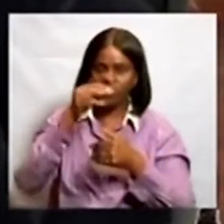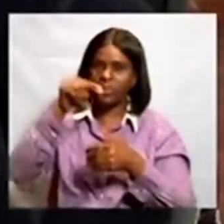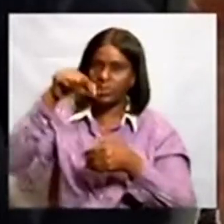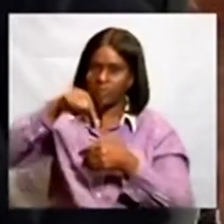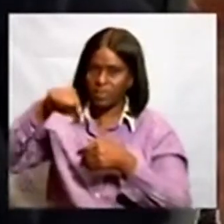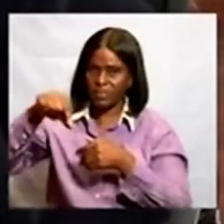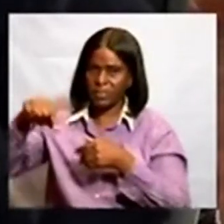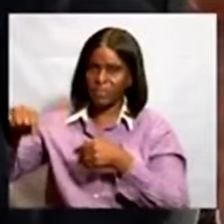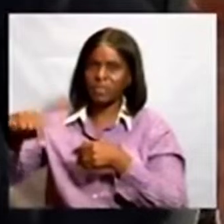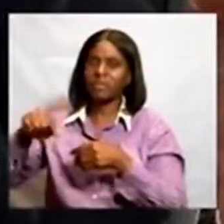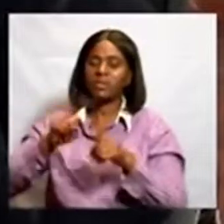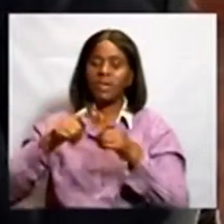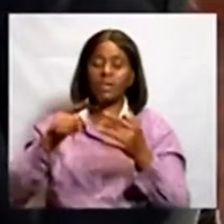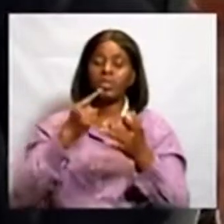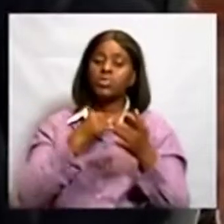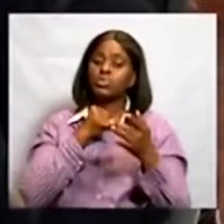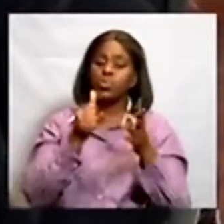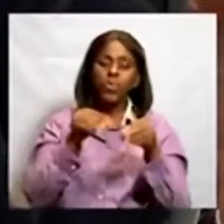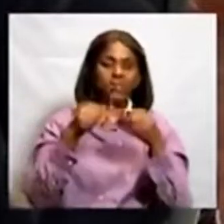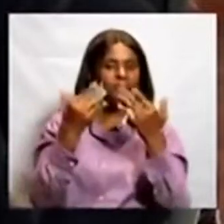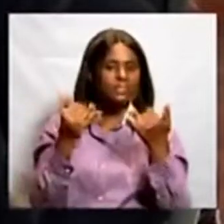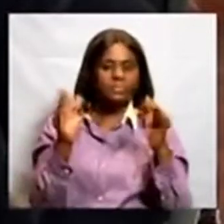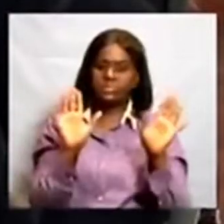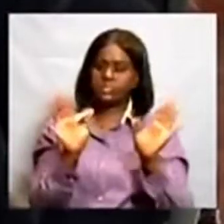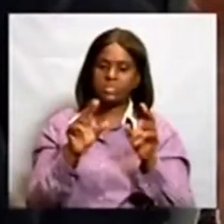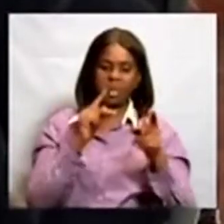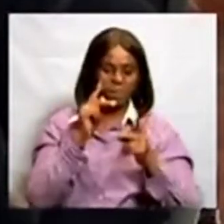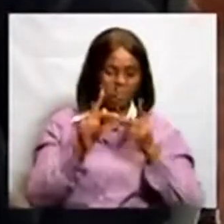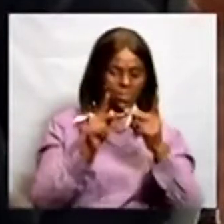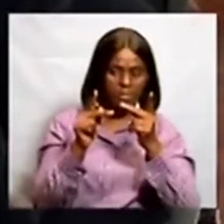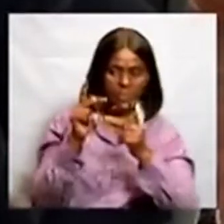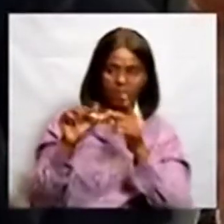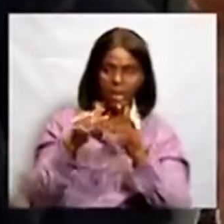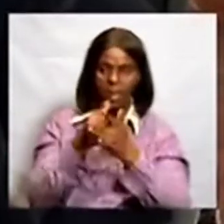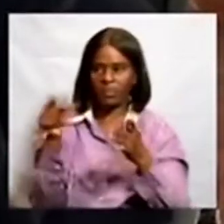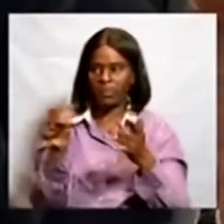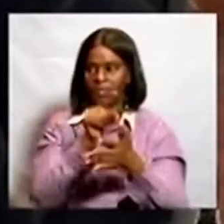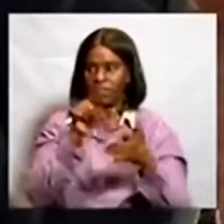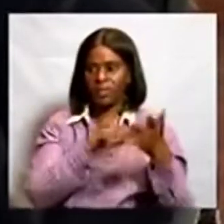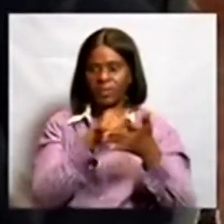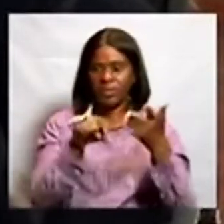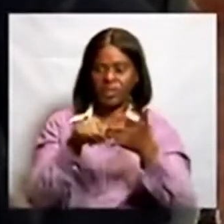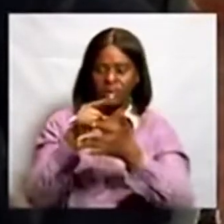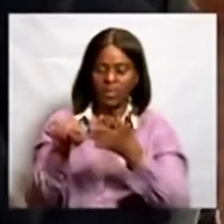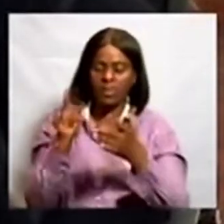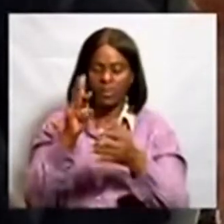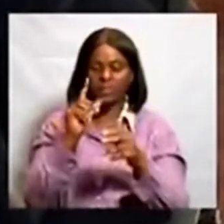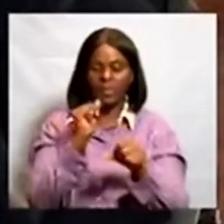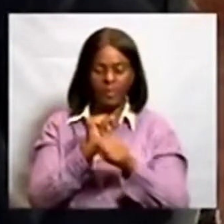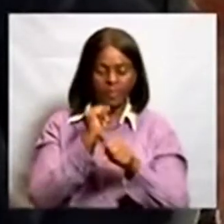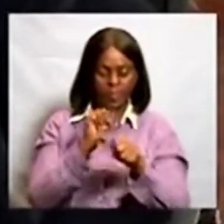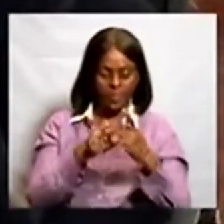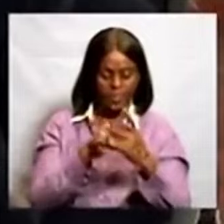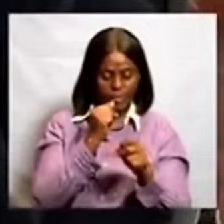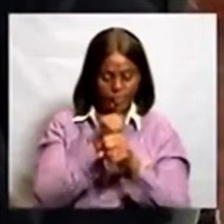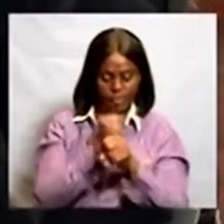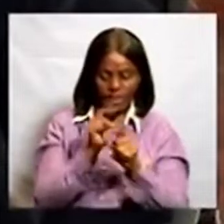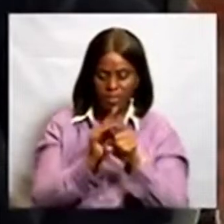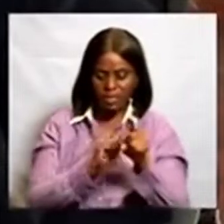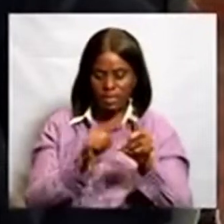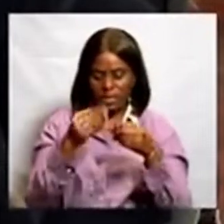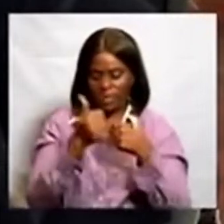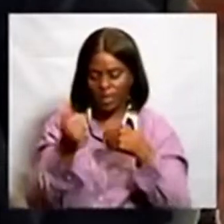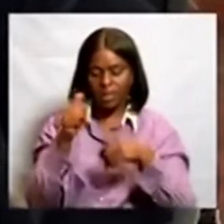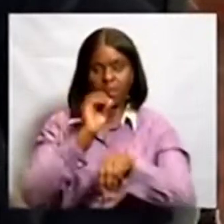qualification, but it doesn't provide the procedure on how this deregistration will be effected and the need to give the other party